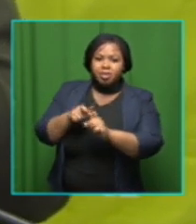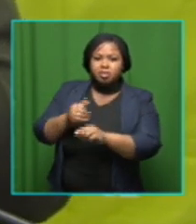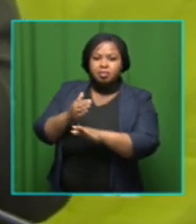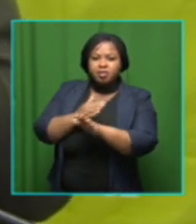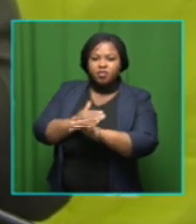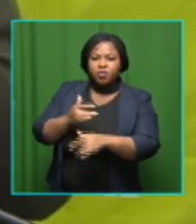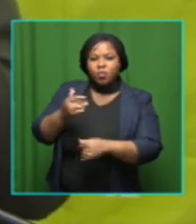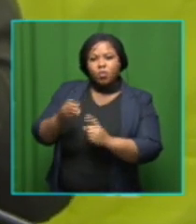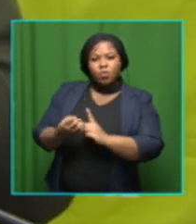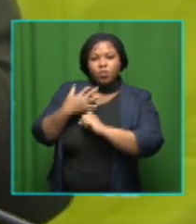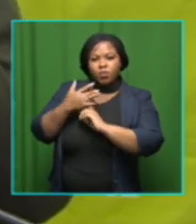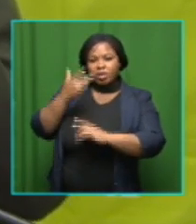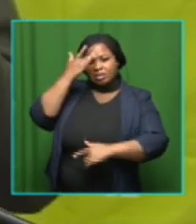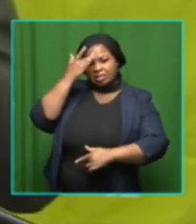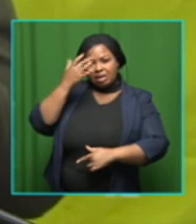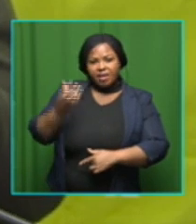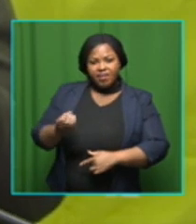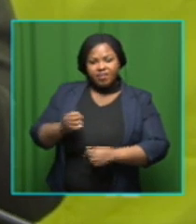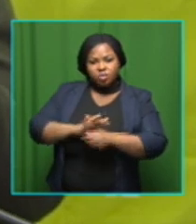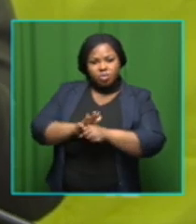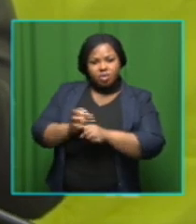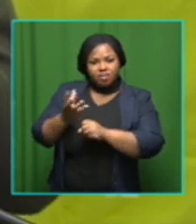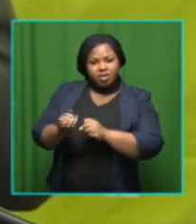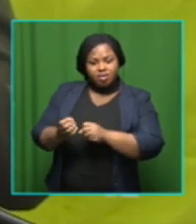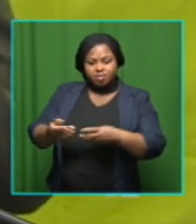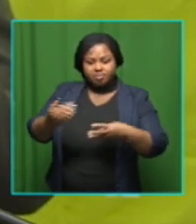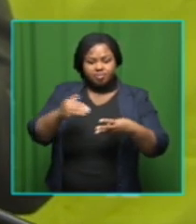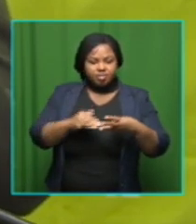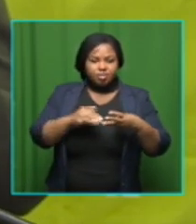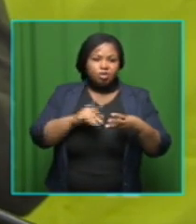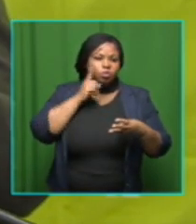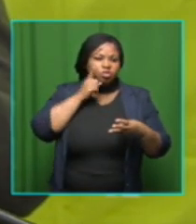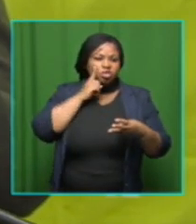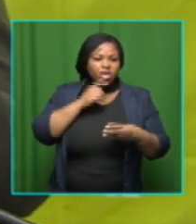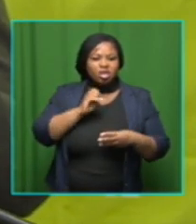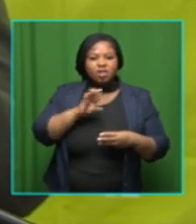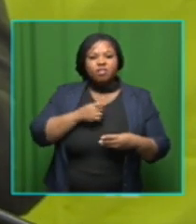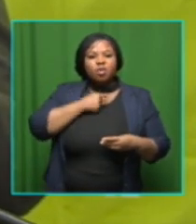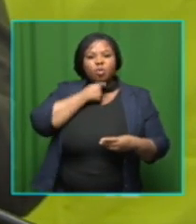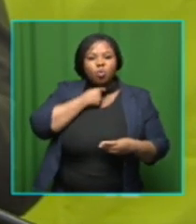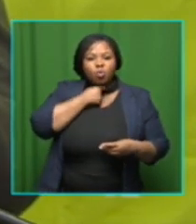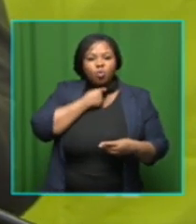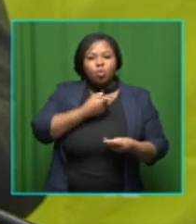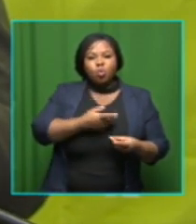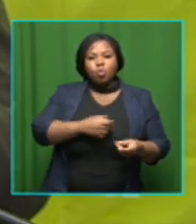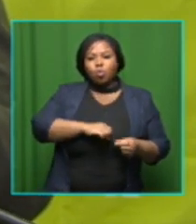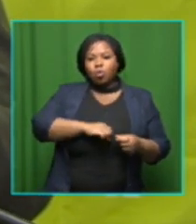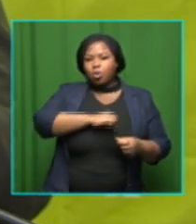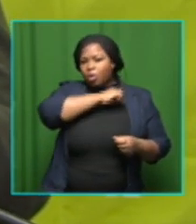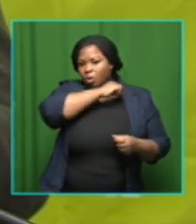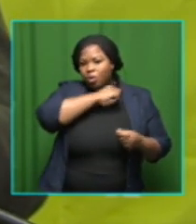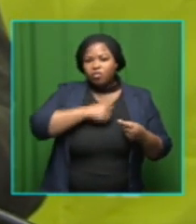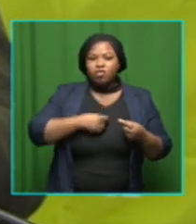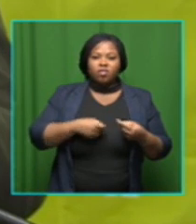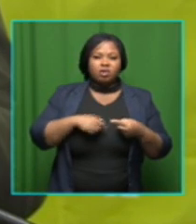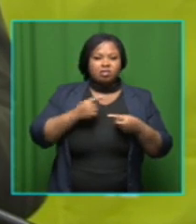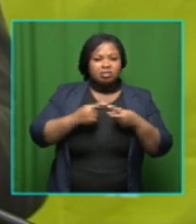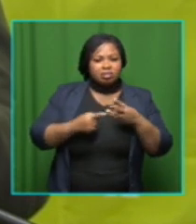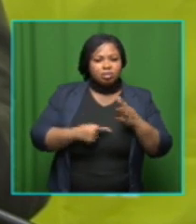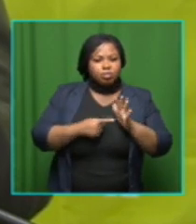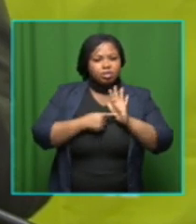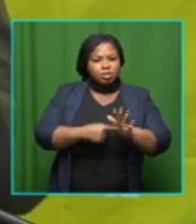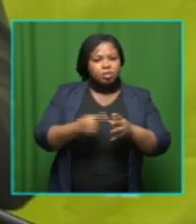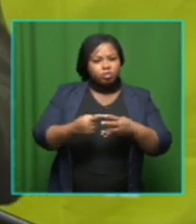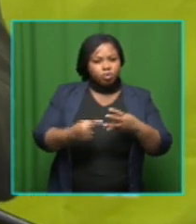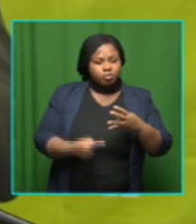also use that's from history, the symptoms, and then thirdly, the issue of fever, which is a high